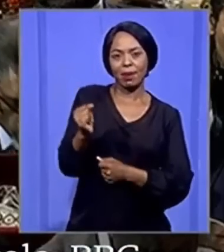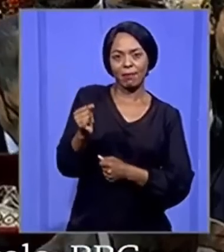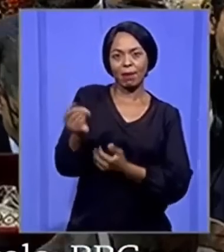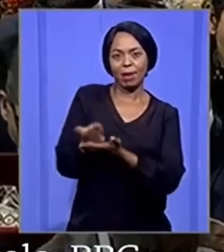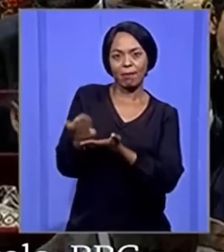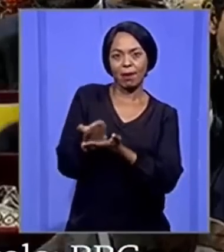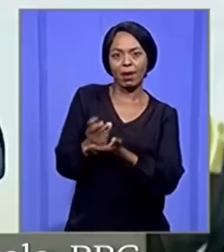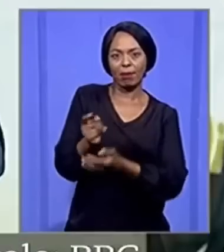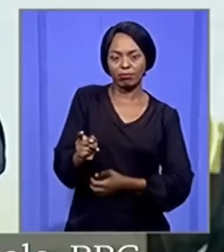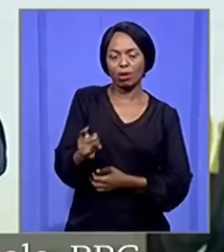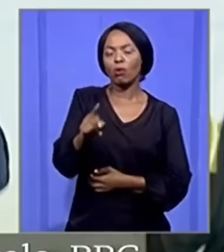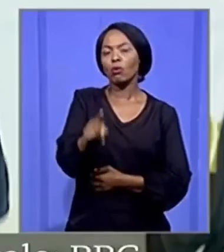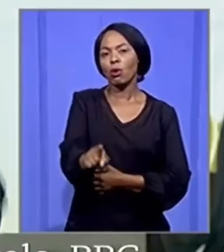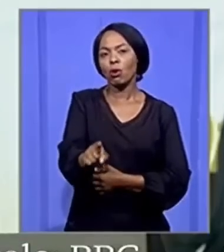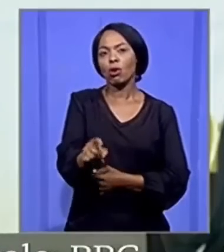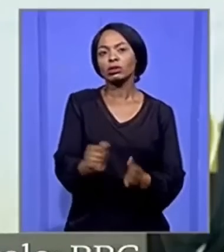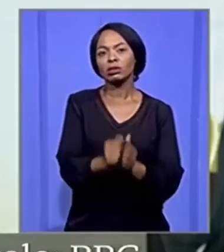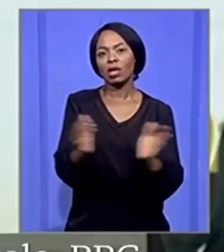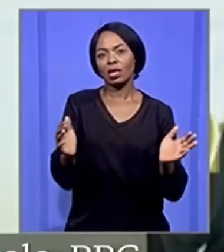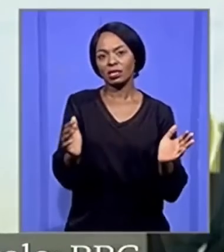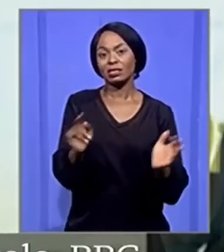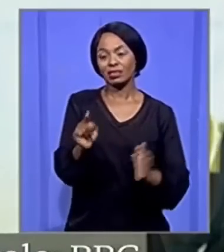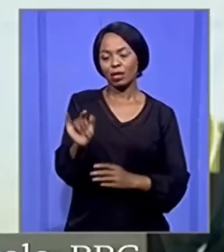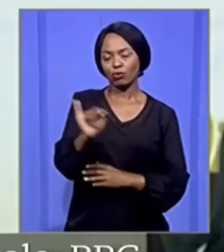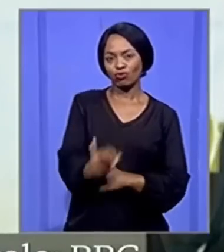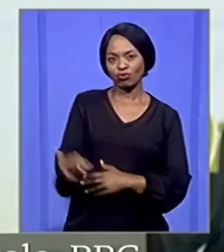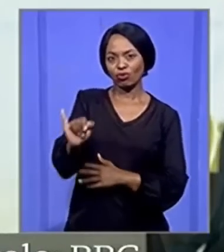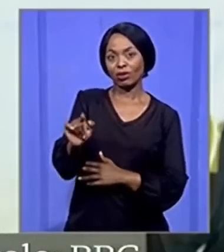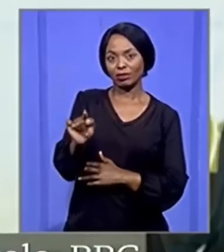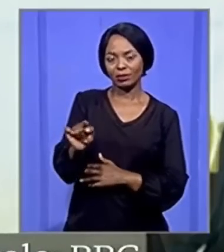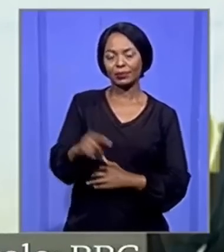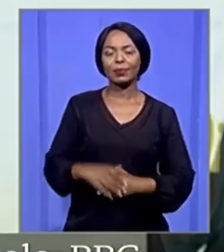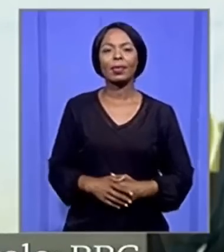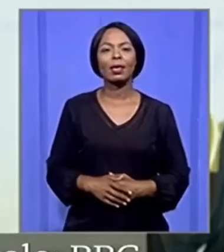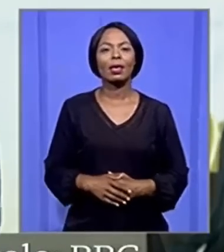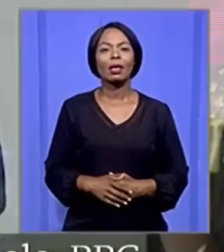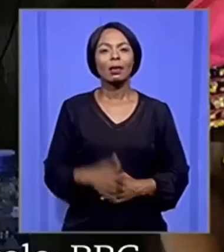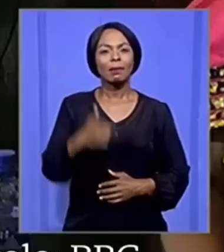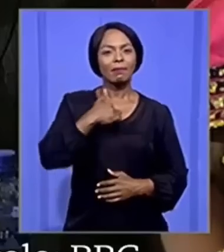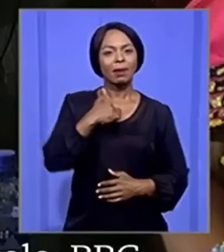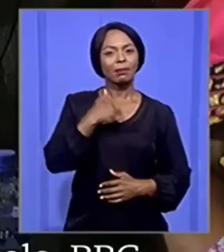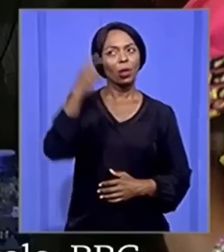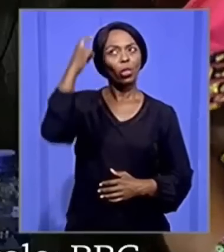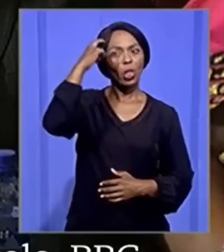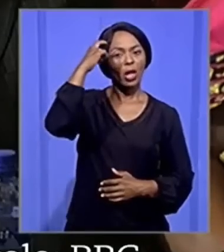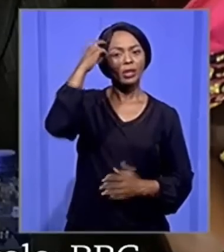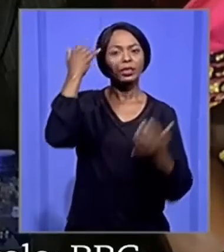go thoma national health insurance, and then re rata